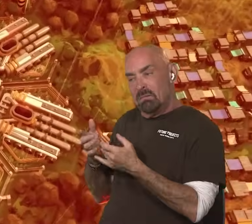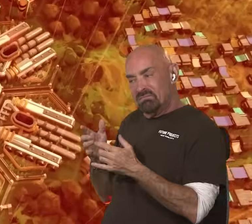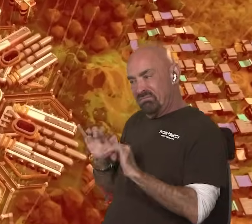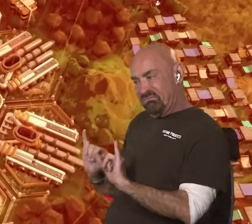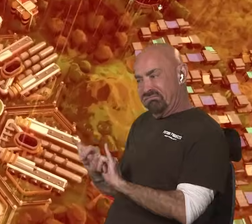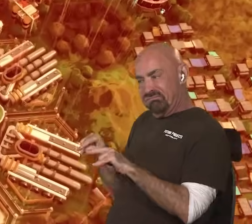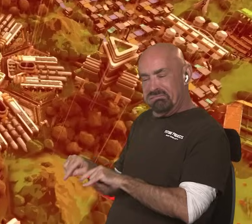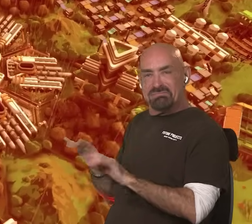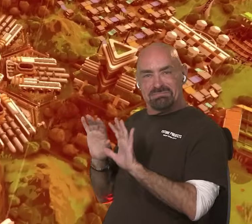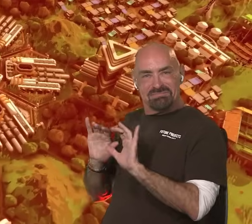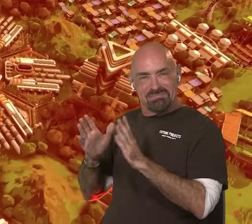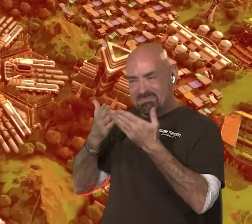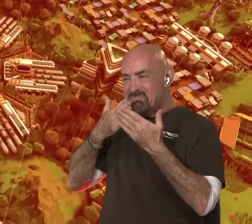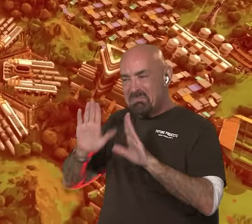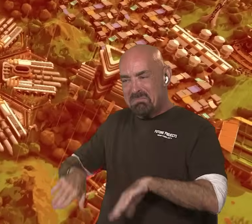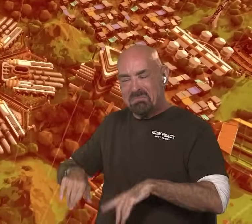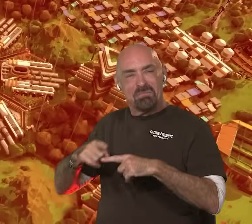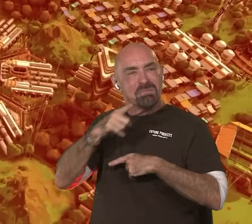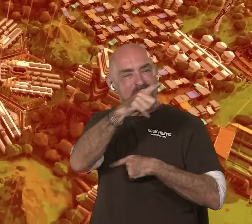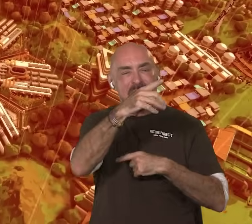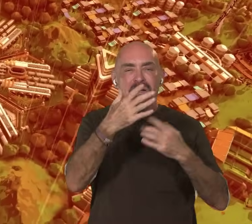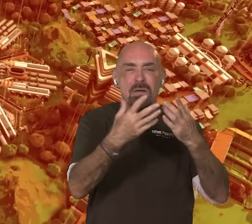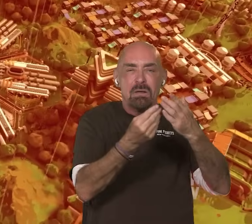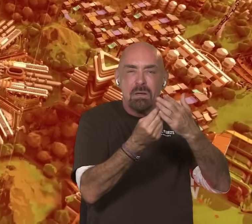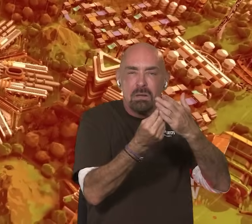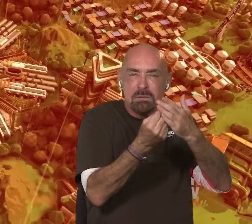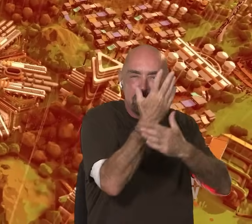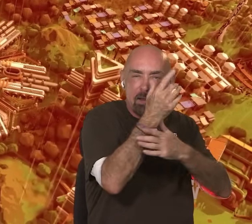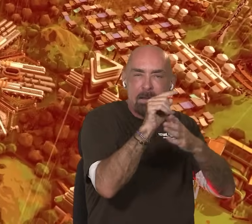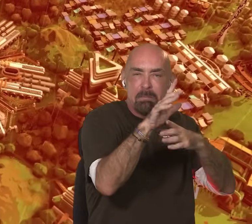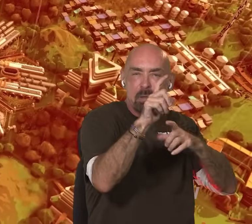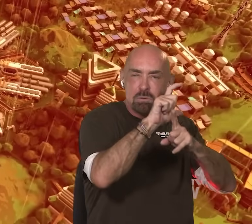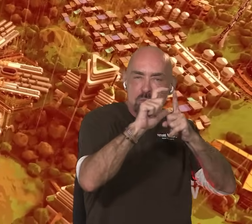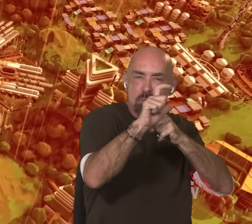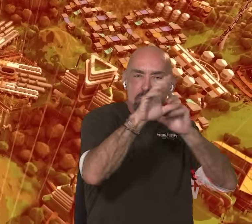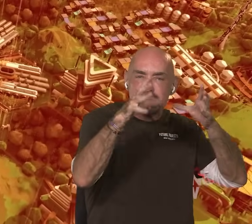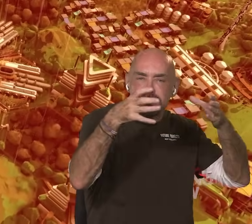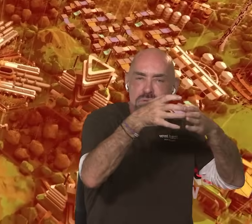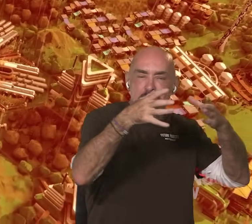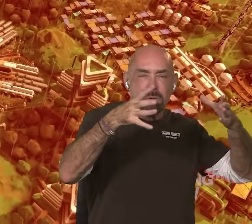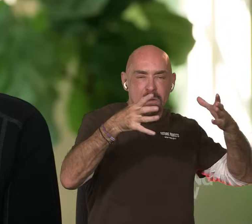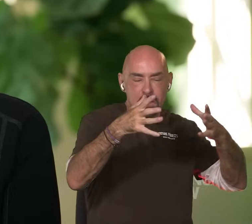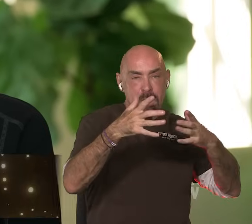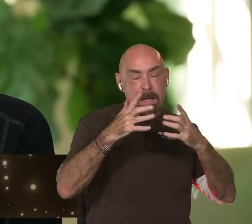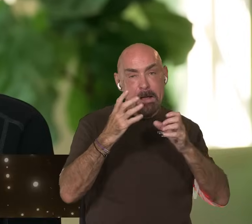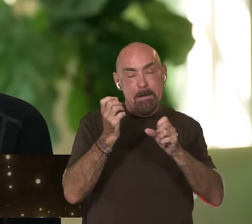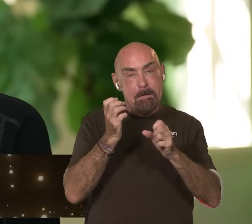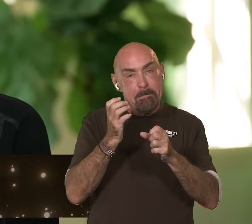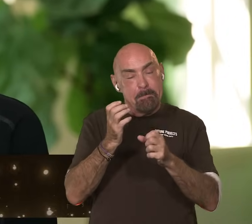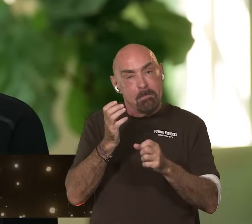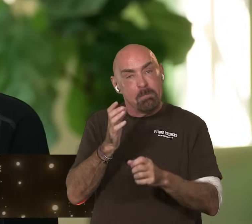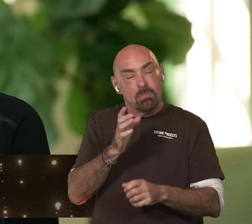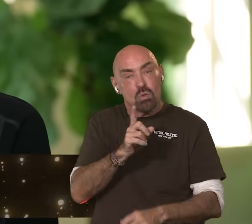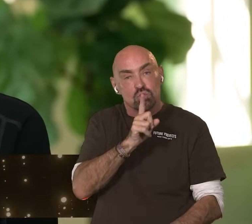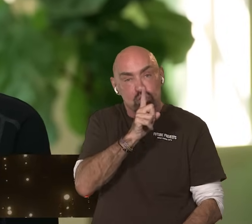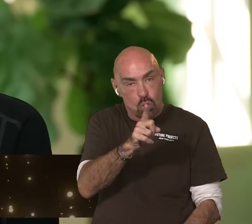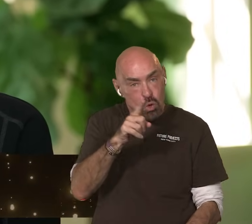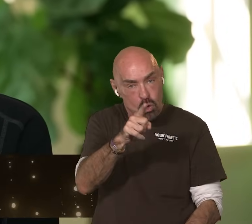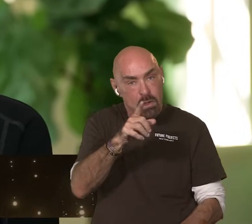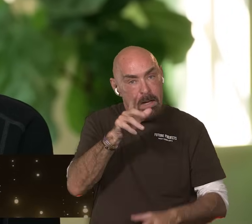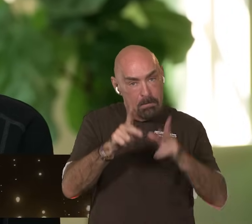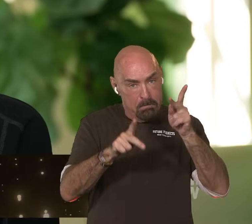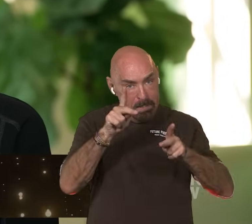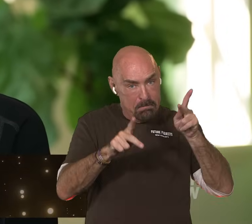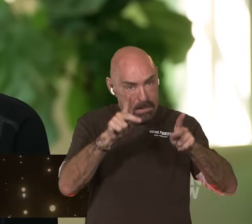find a new way to develop a society that is sustainable and can thrive. Your job is to make sure that you shepherd humanity